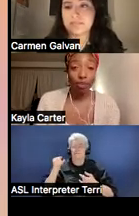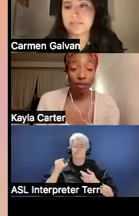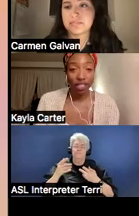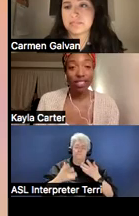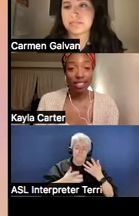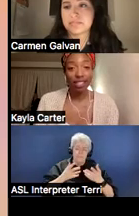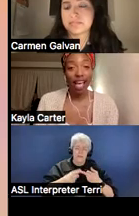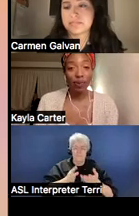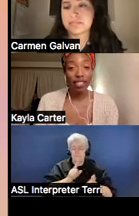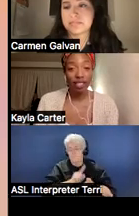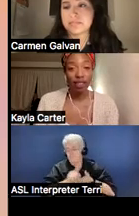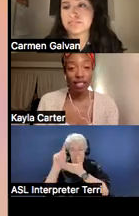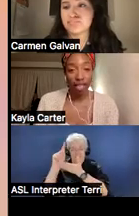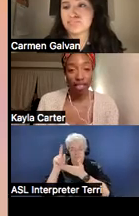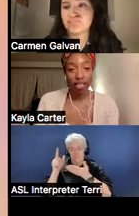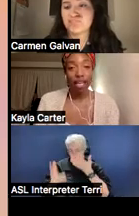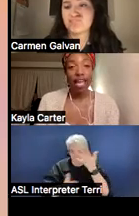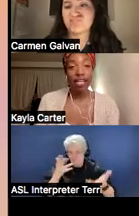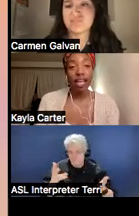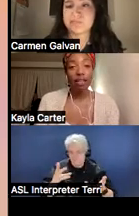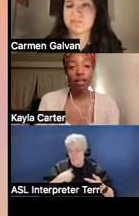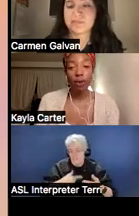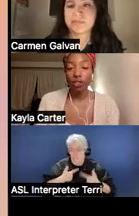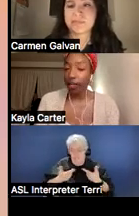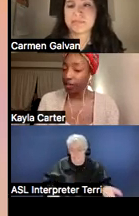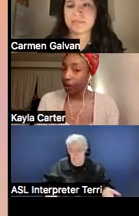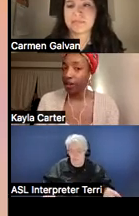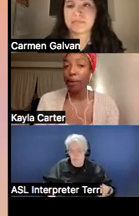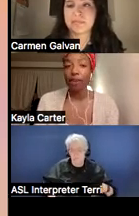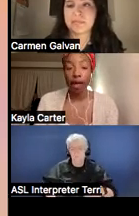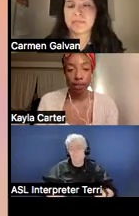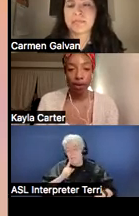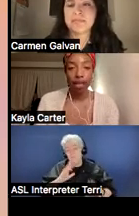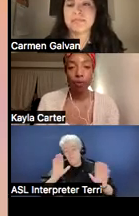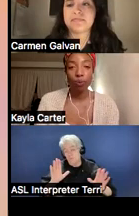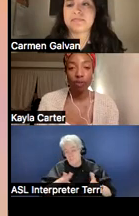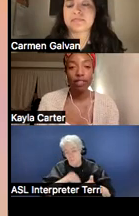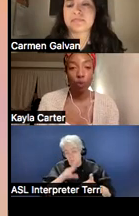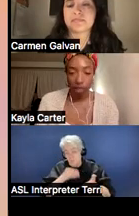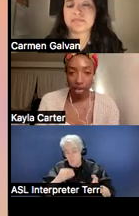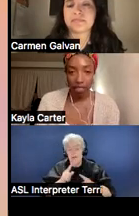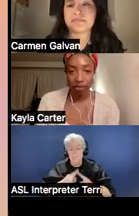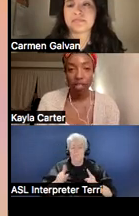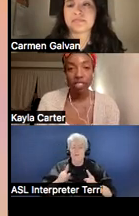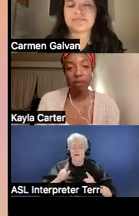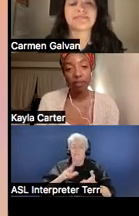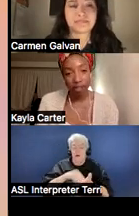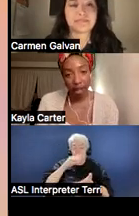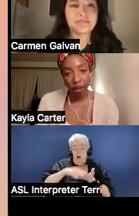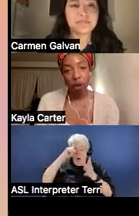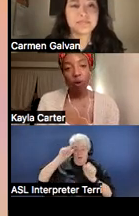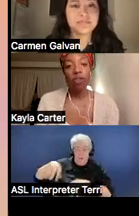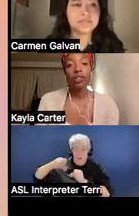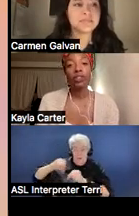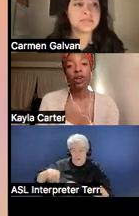unearned privileges as we exist on this land. And it's great to learn. However, unlearning provides more space for us to be filled